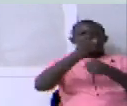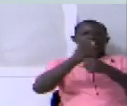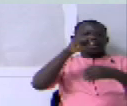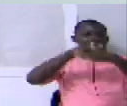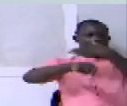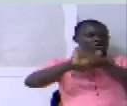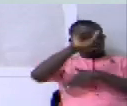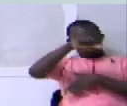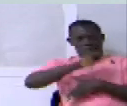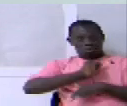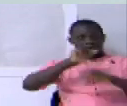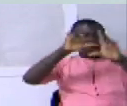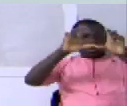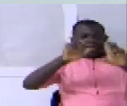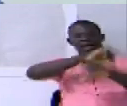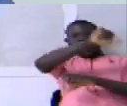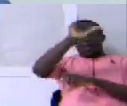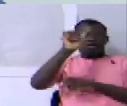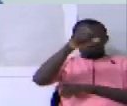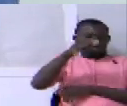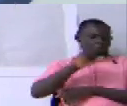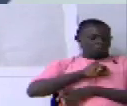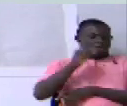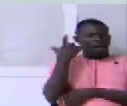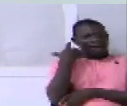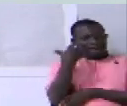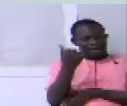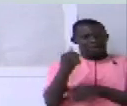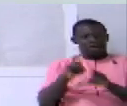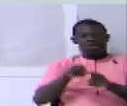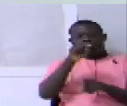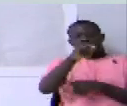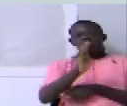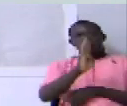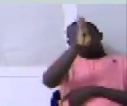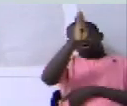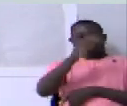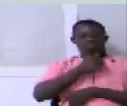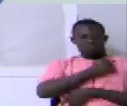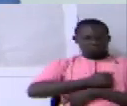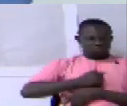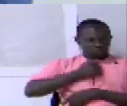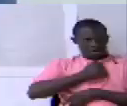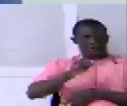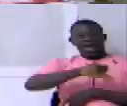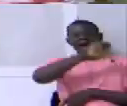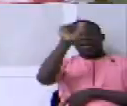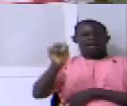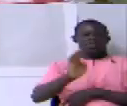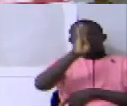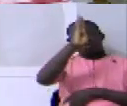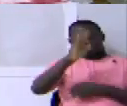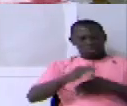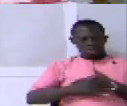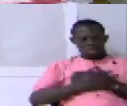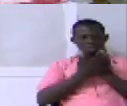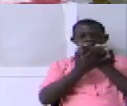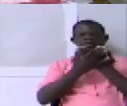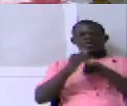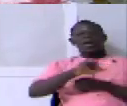your likeness. You being the God of mercy, the God of love, and the God of